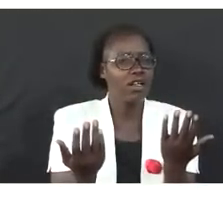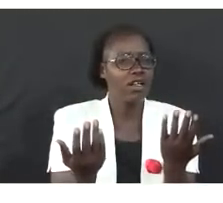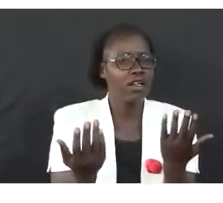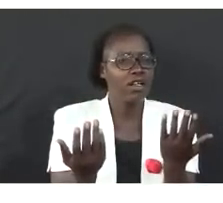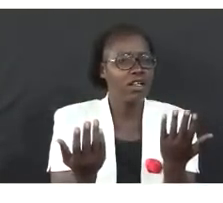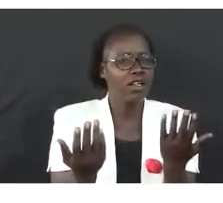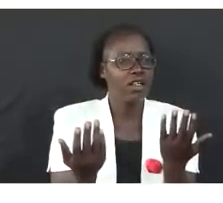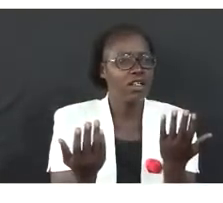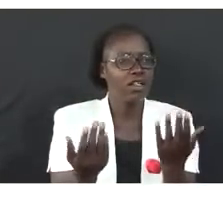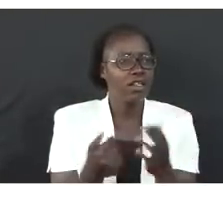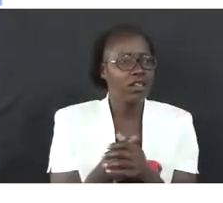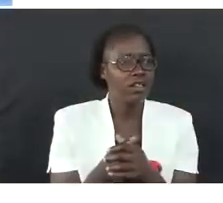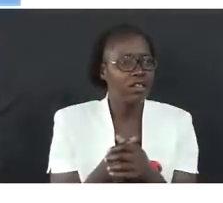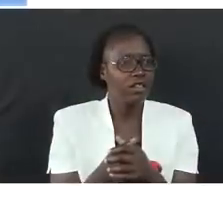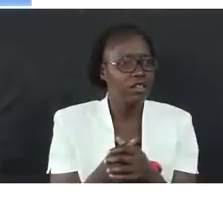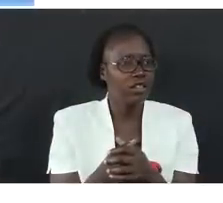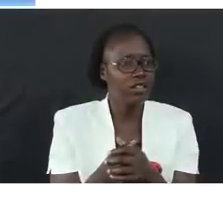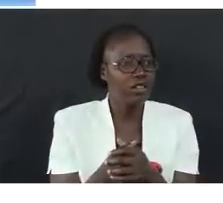Huh?